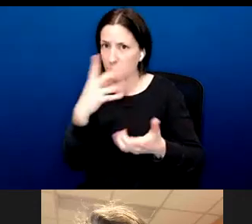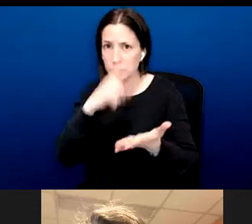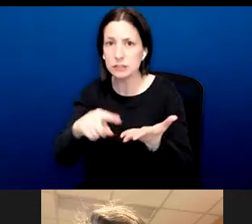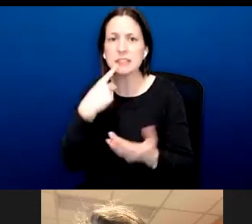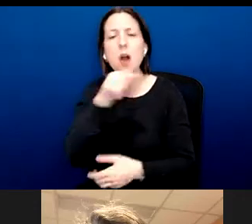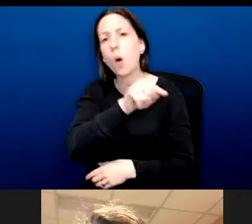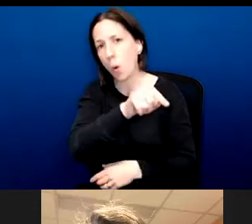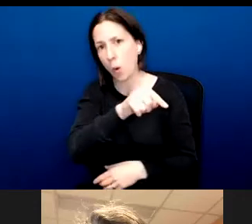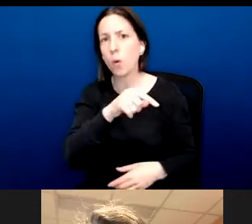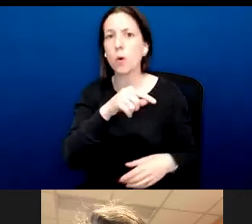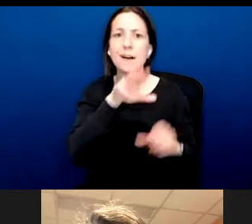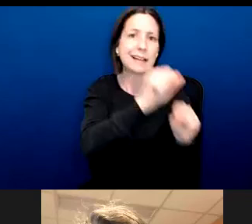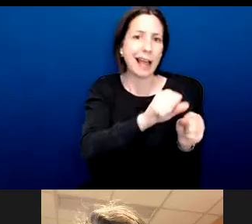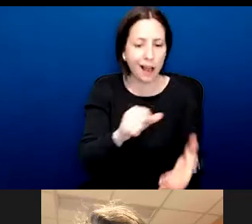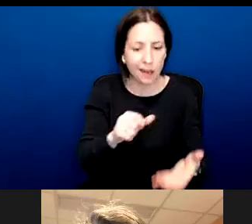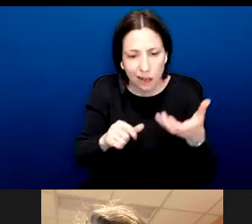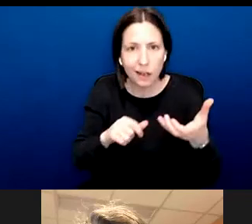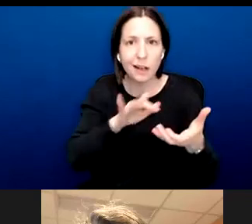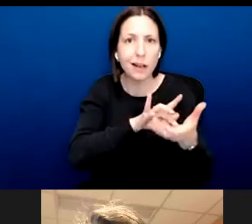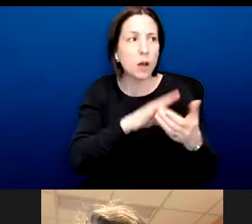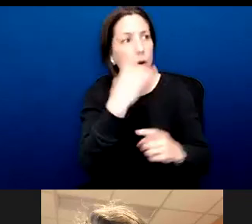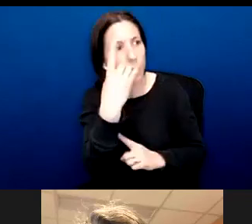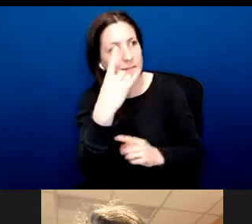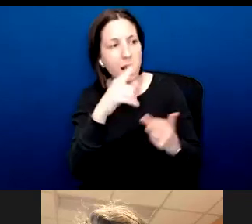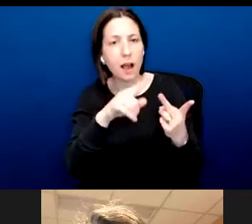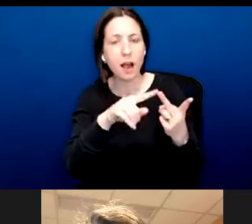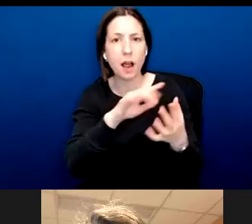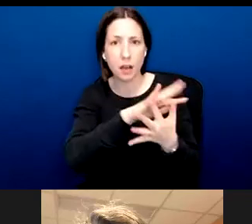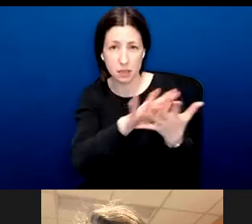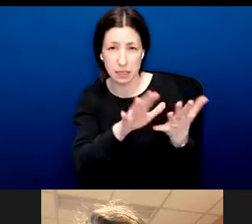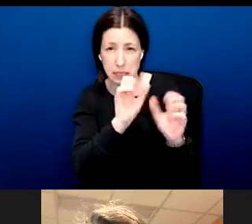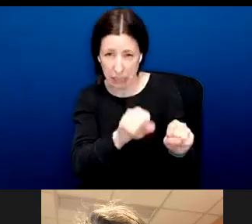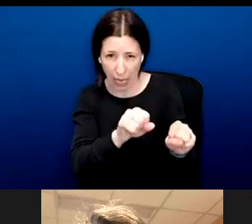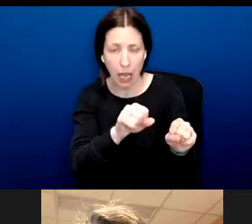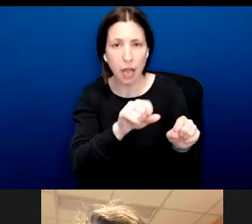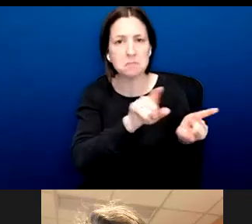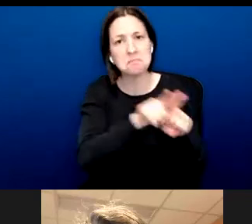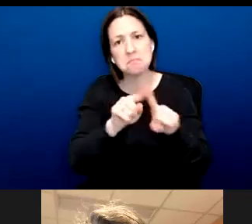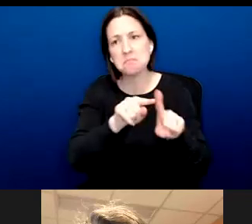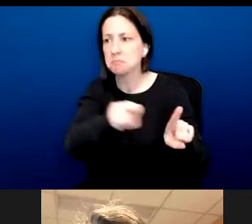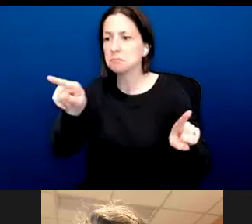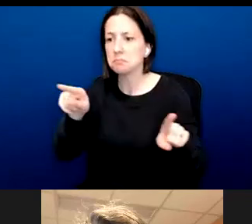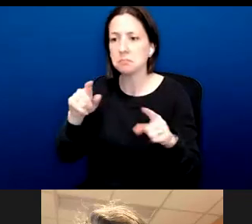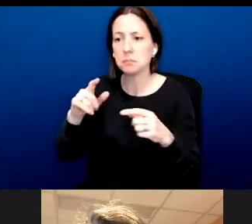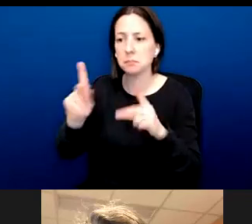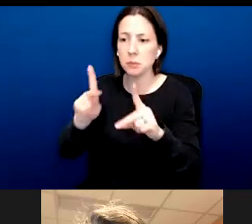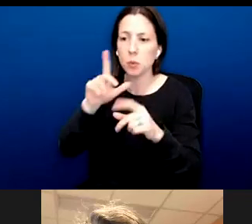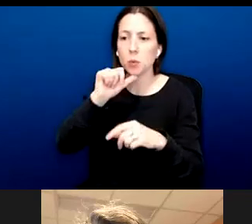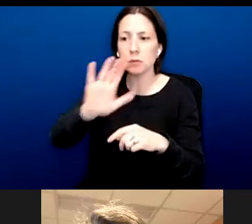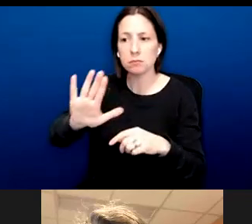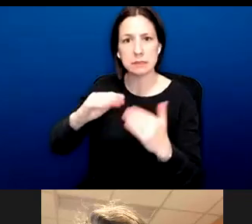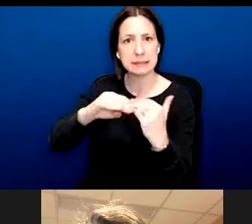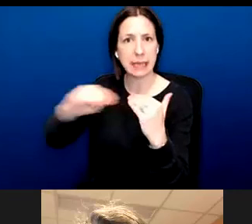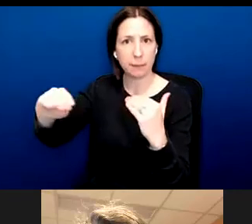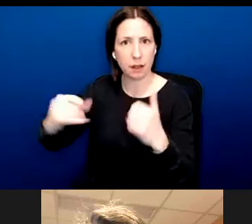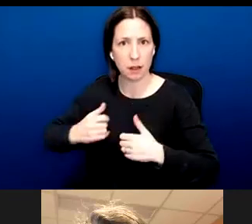to devices and Wi-Fi kind of at the same rates as their more stable peers. So I think that's not necessarily